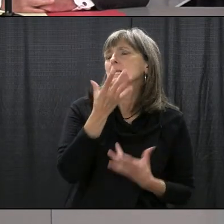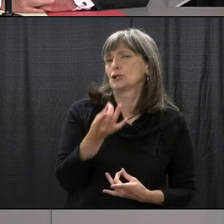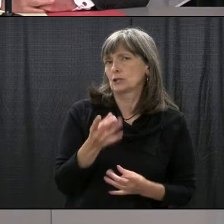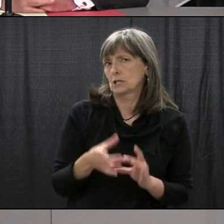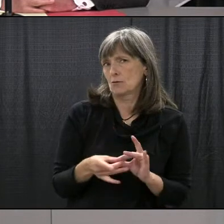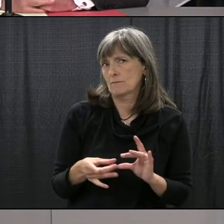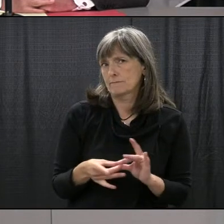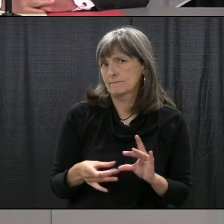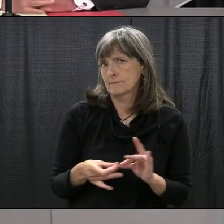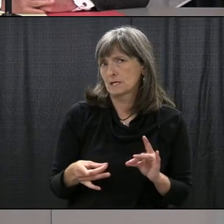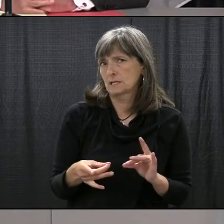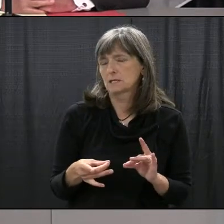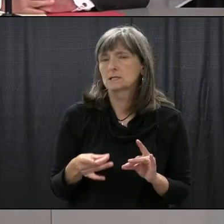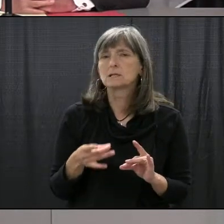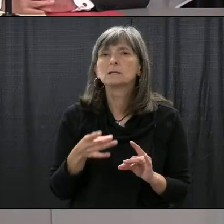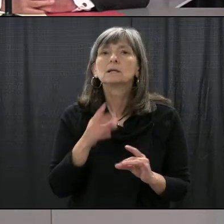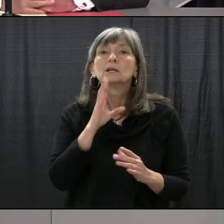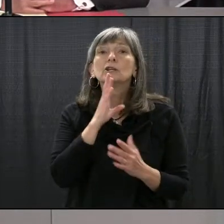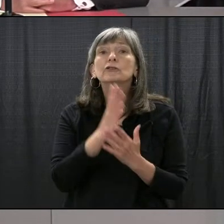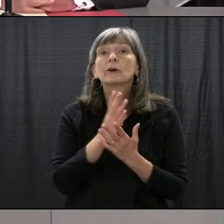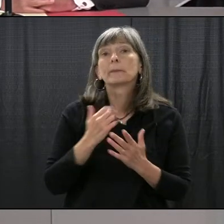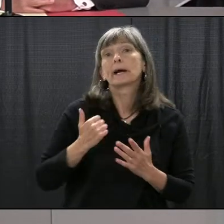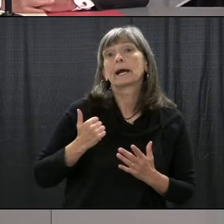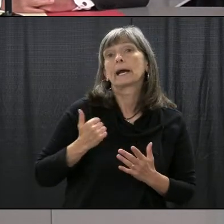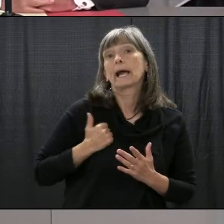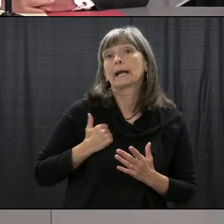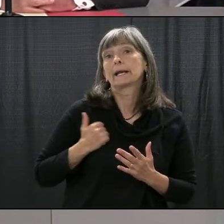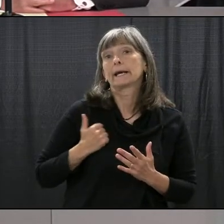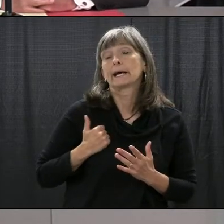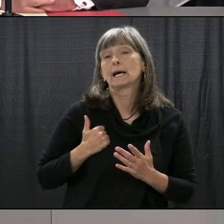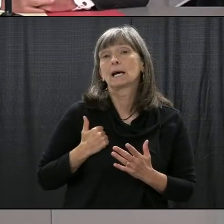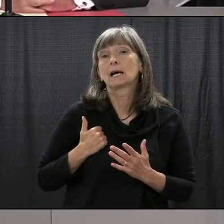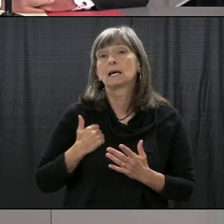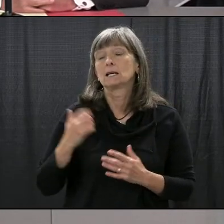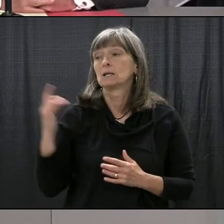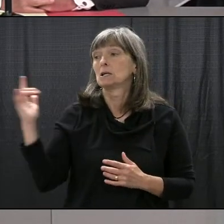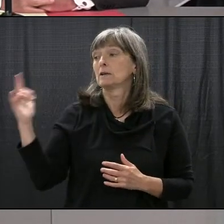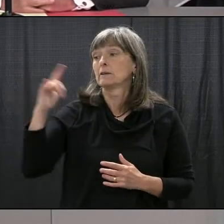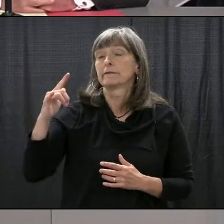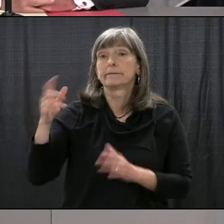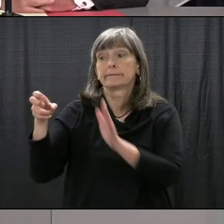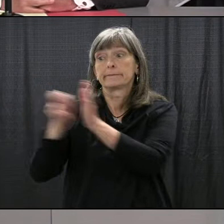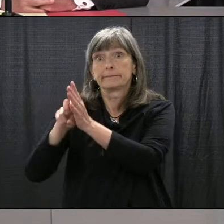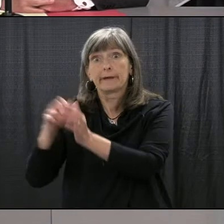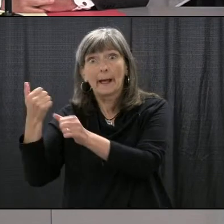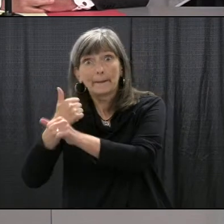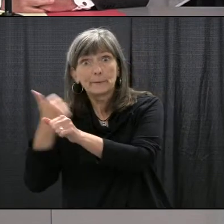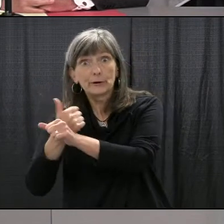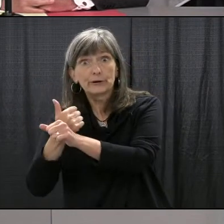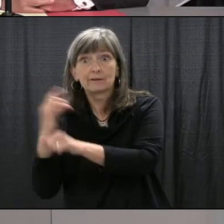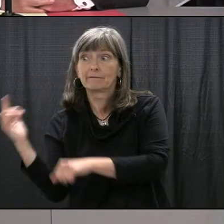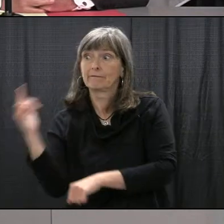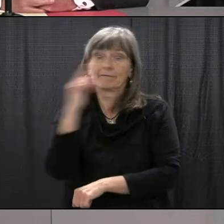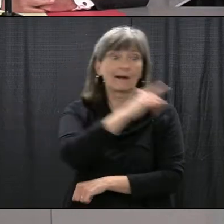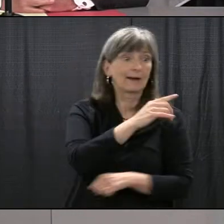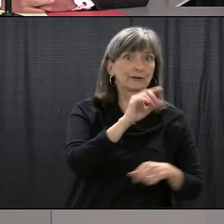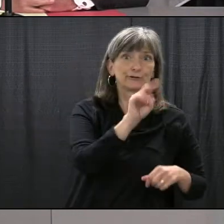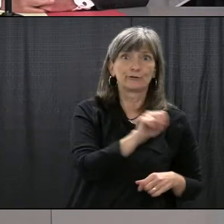comment about the interconnectivity of the country, sitting on a plane with someone from Alberta coming back home.